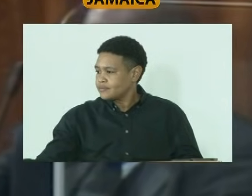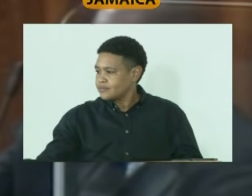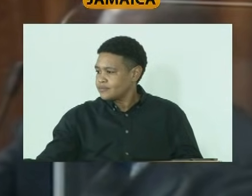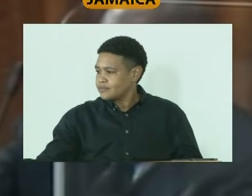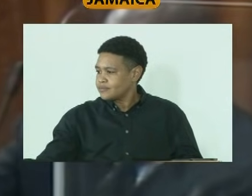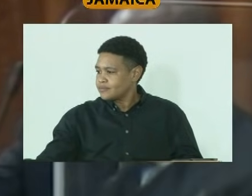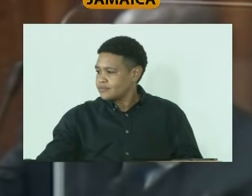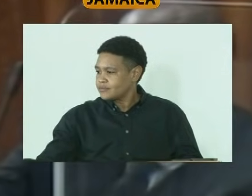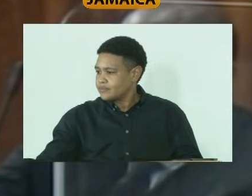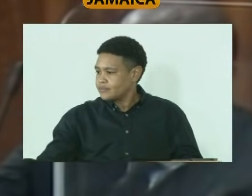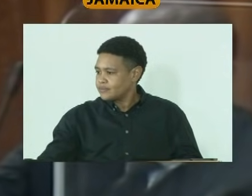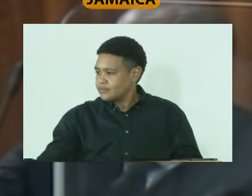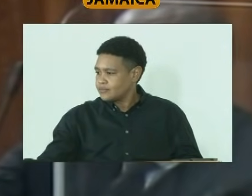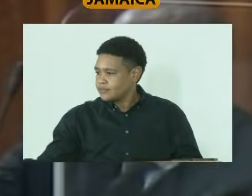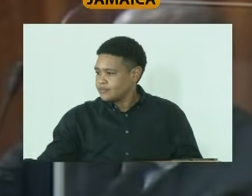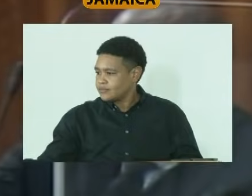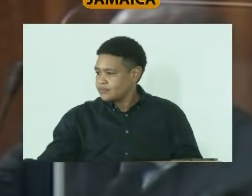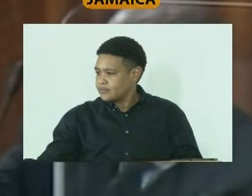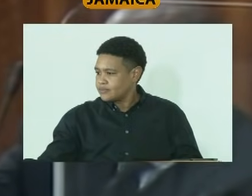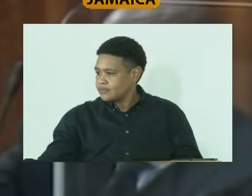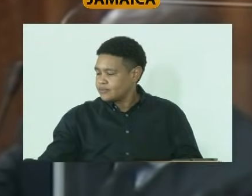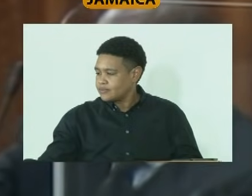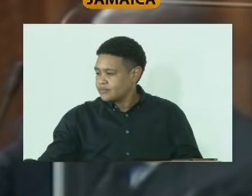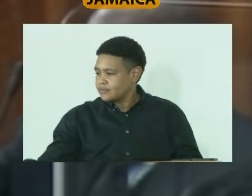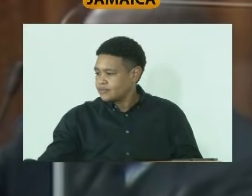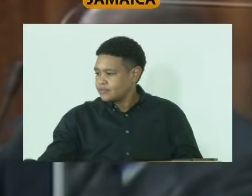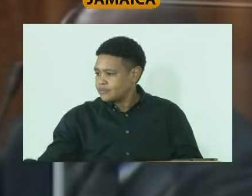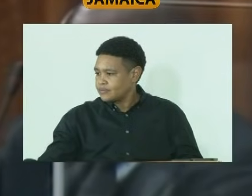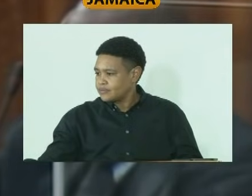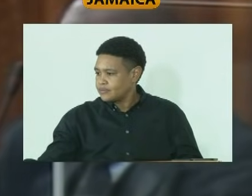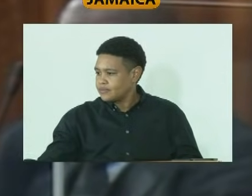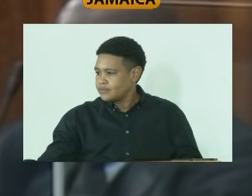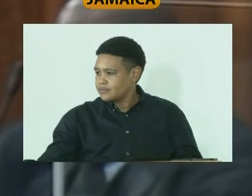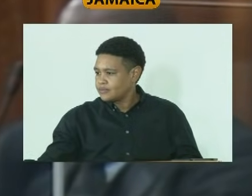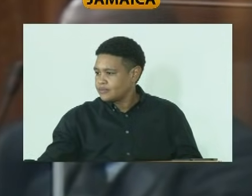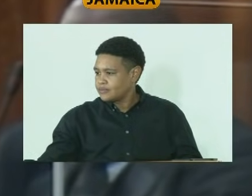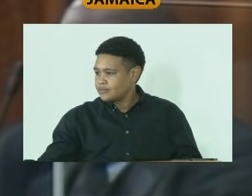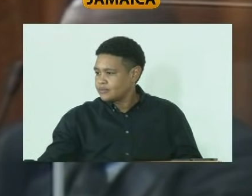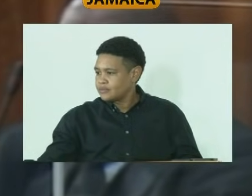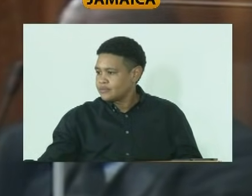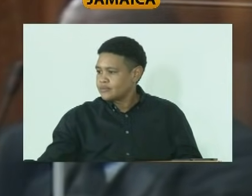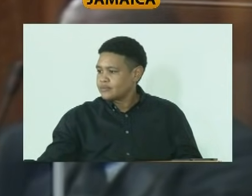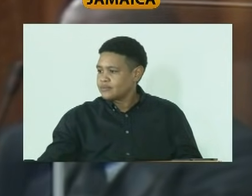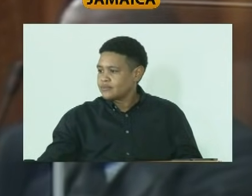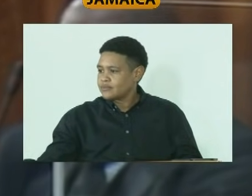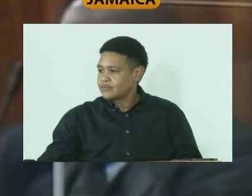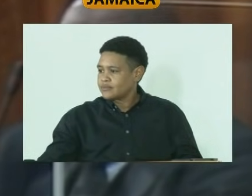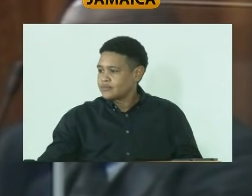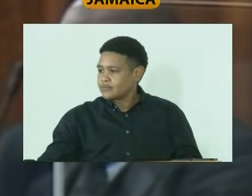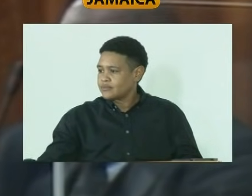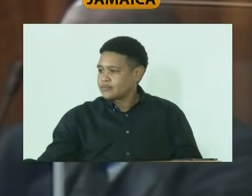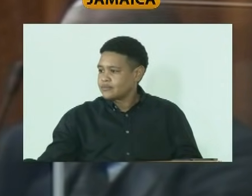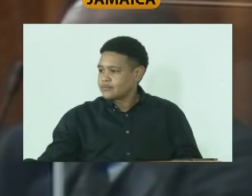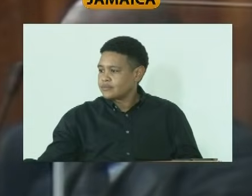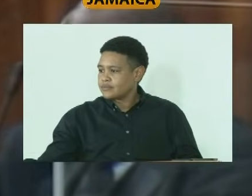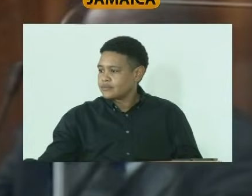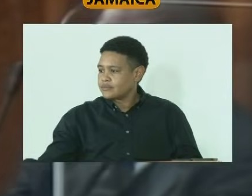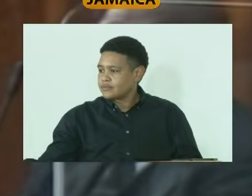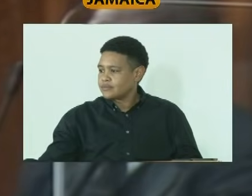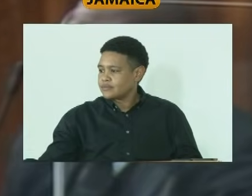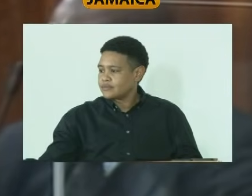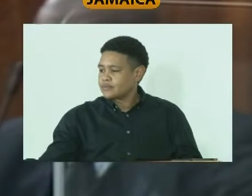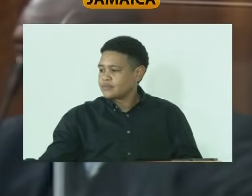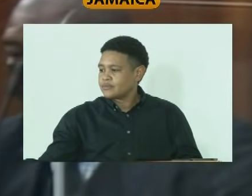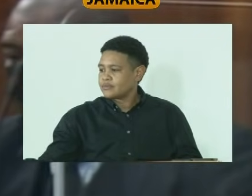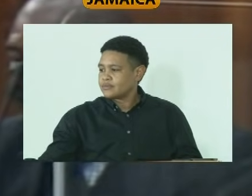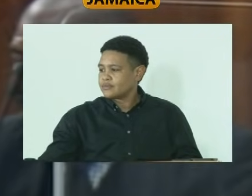My attention, Madam Speaker, is also fixed on other infrastructural issues. The first concern has to do